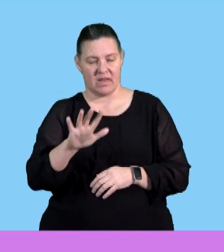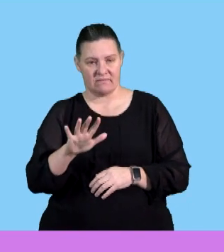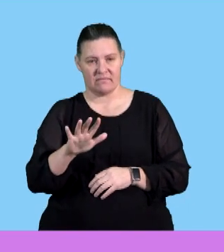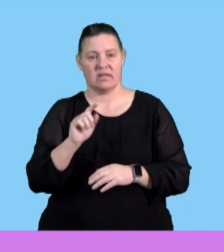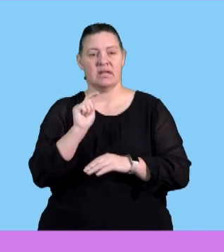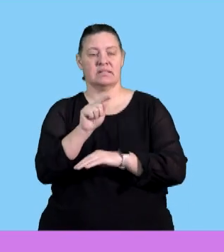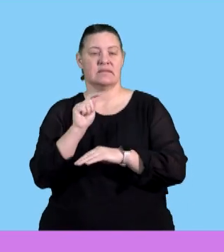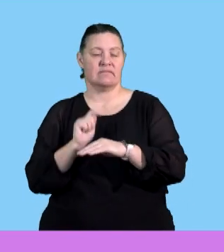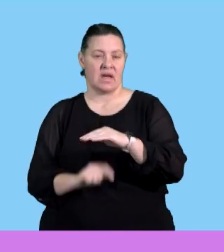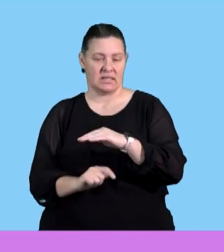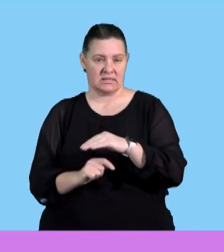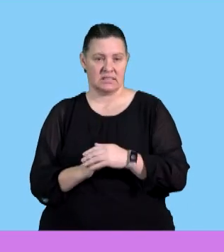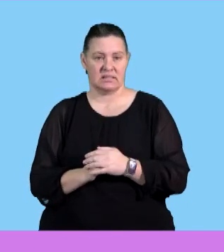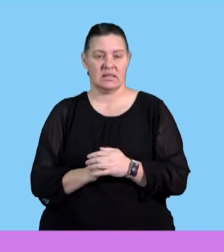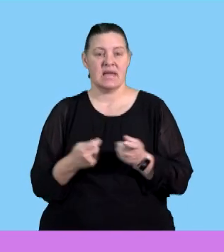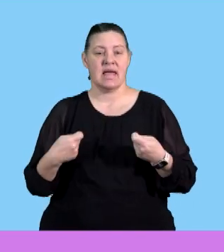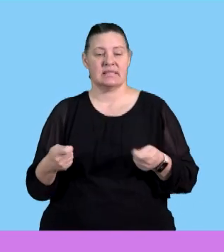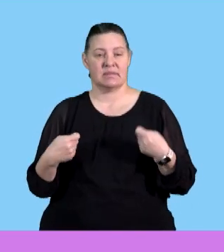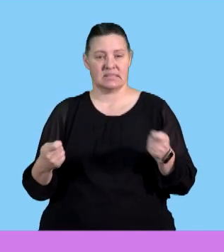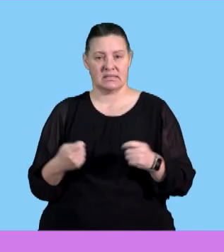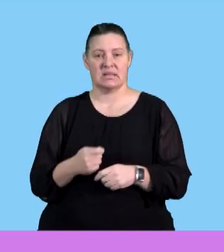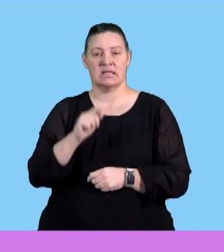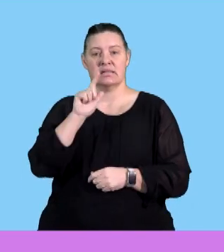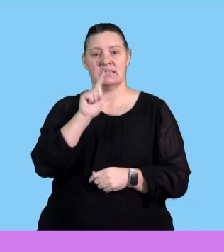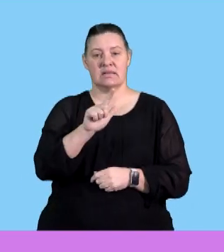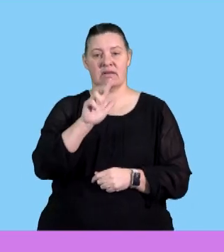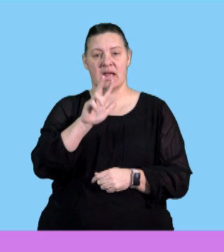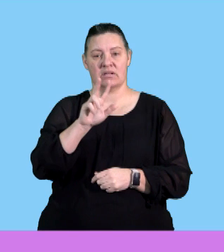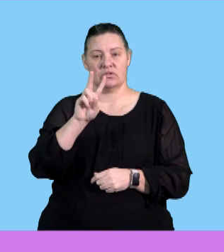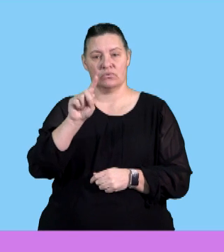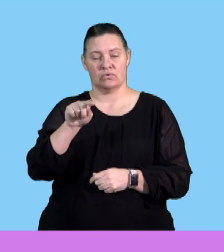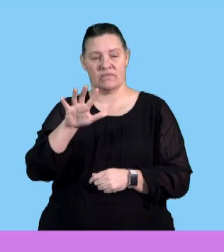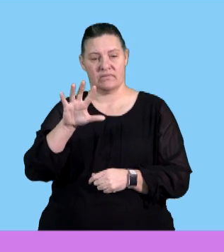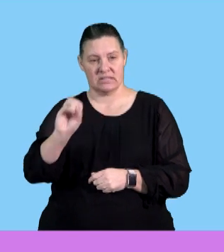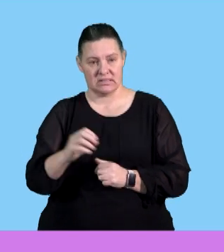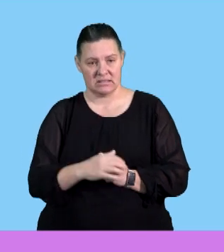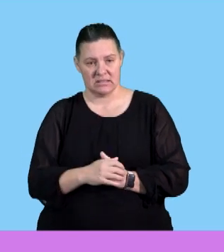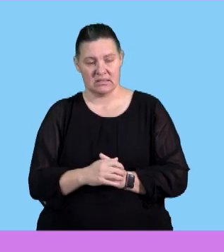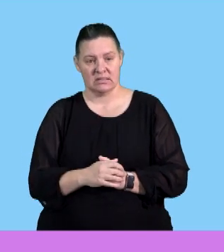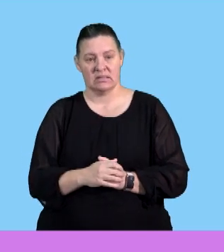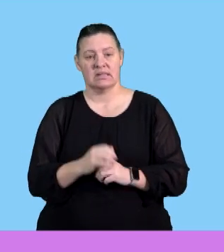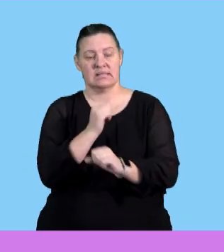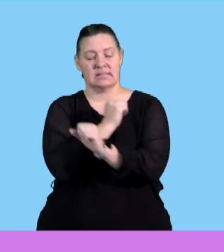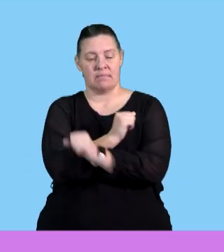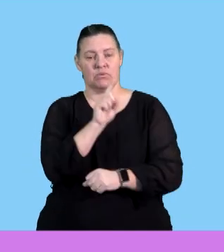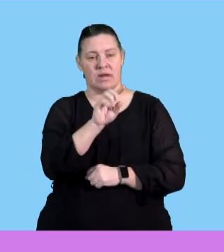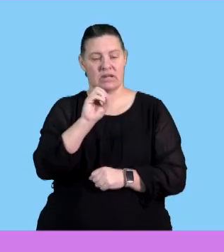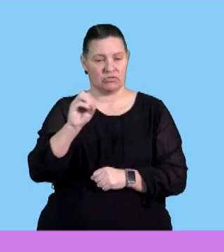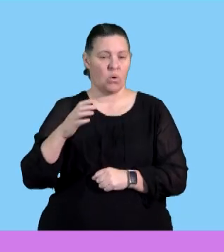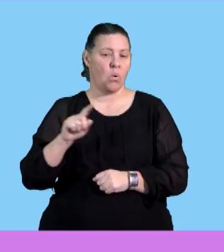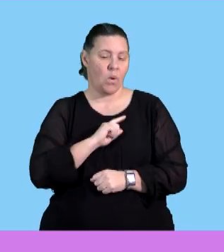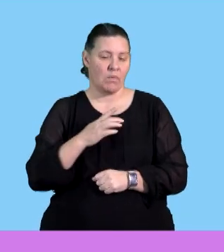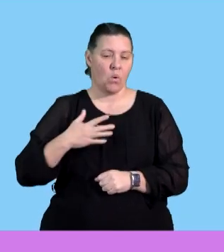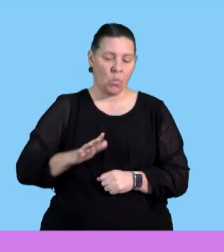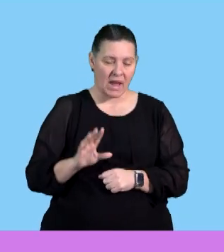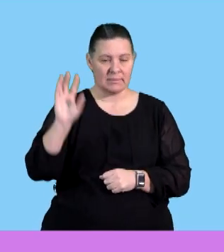1,575, divided it by my expenses, 782.50 Rand, times 100